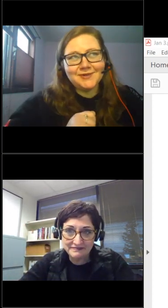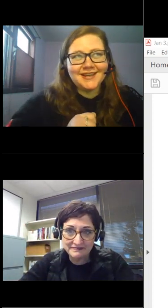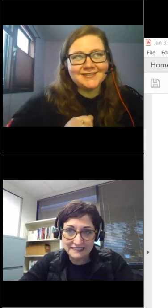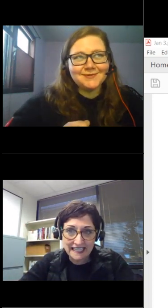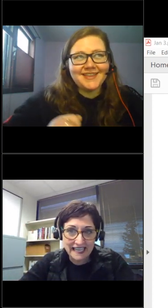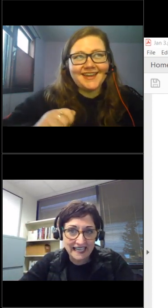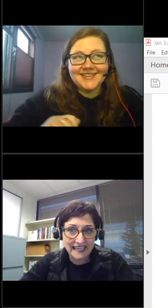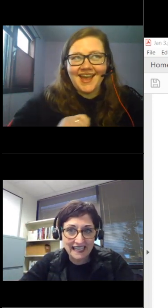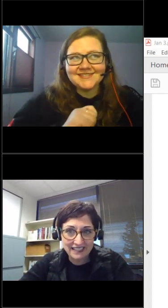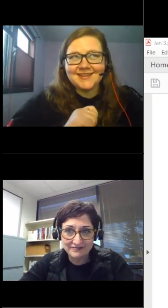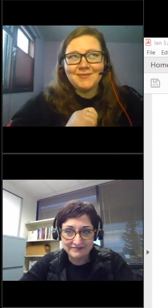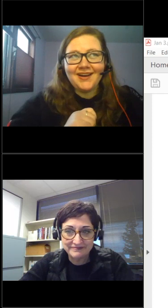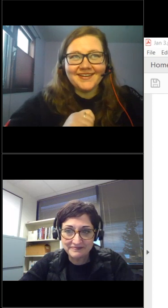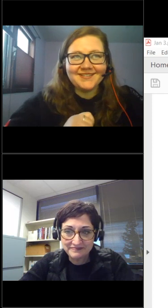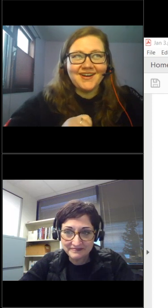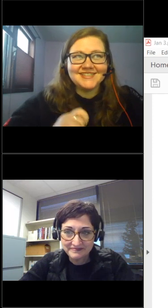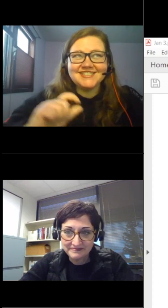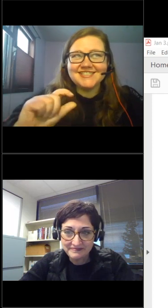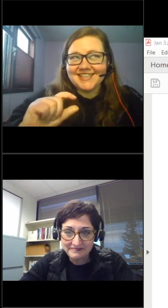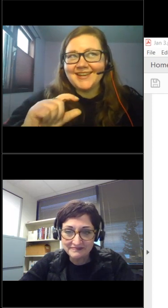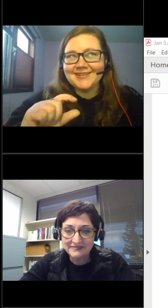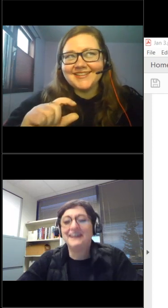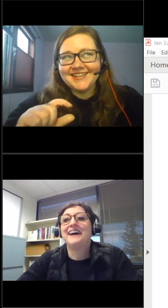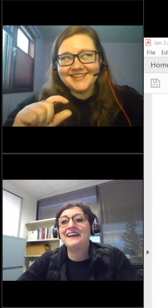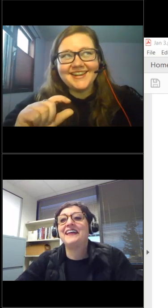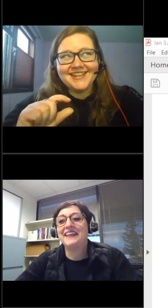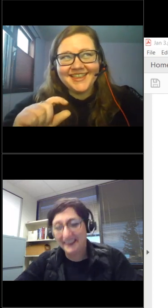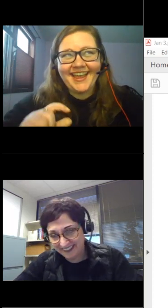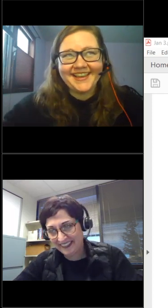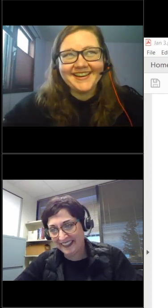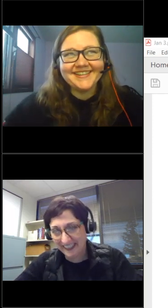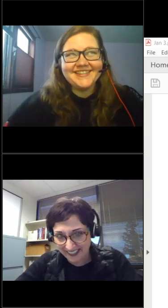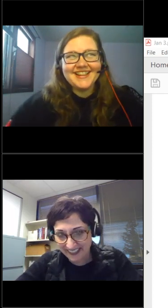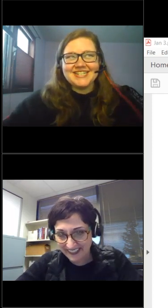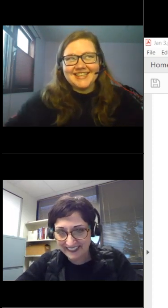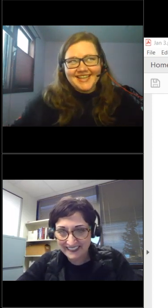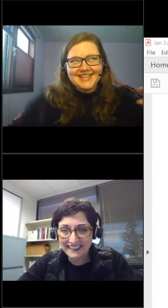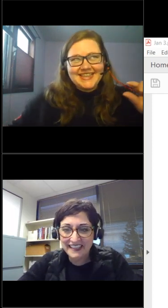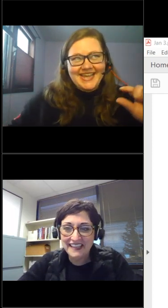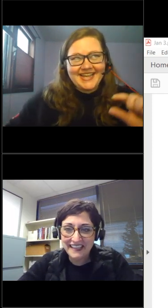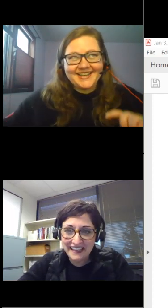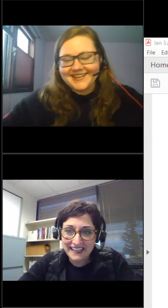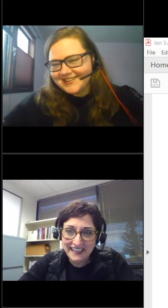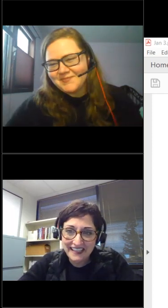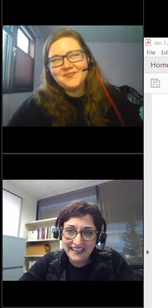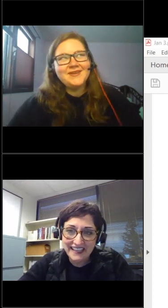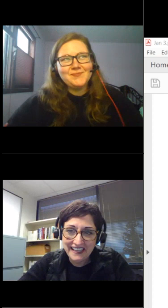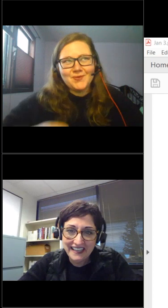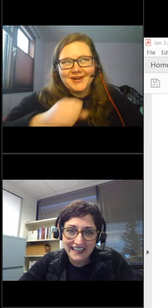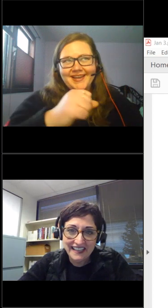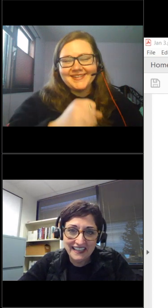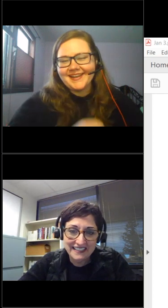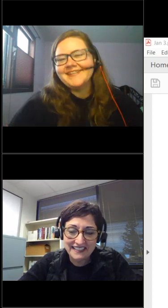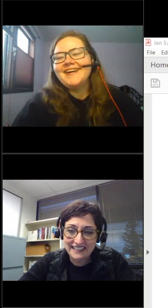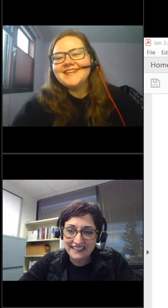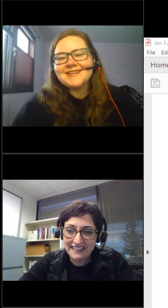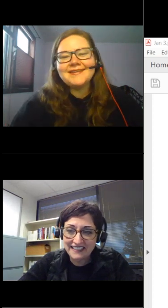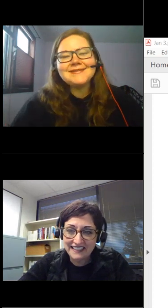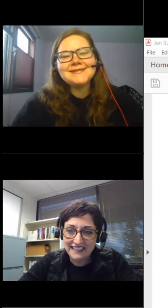patient with us. We're that Alaska modern where it's just a little lag and there's a little lag. But we're getting